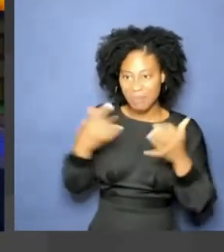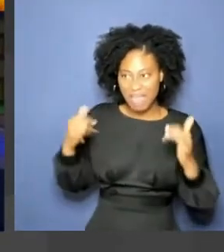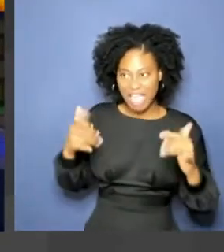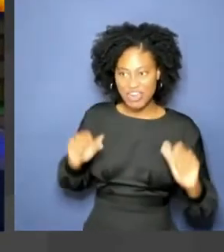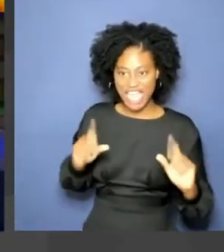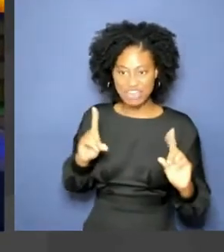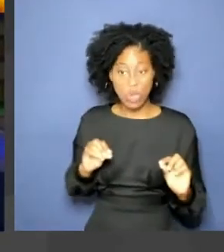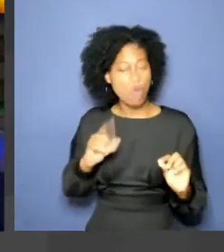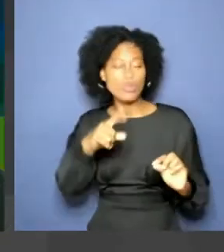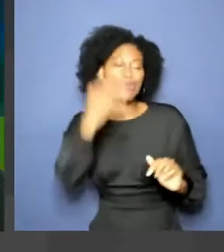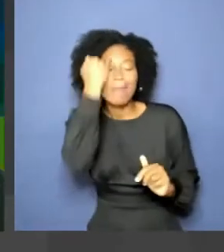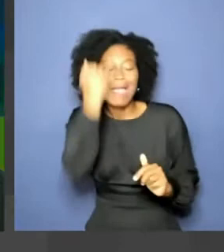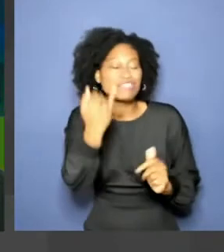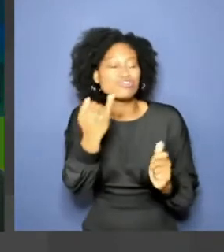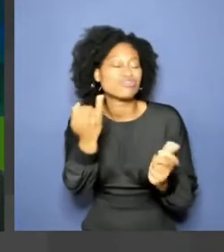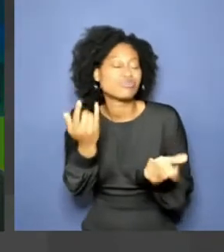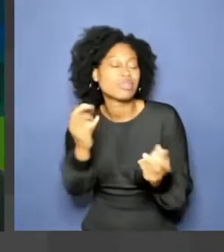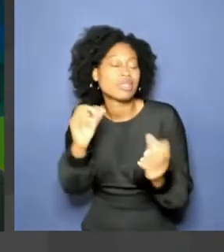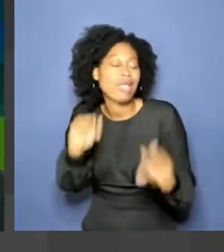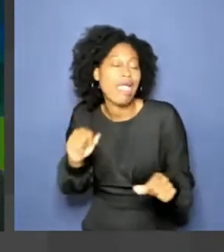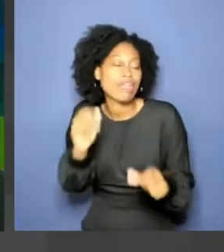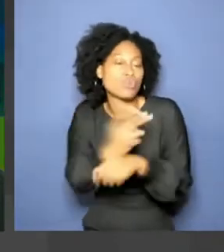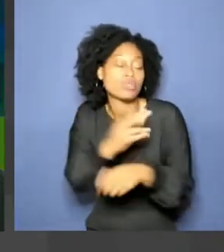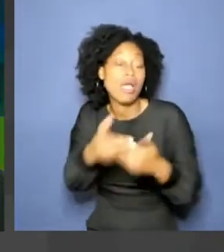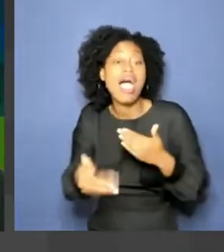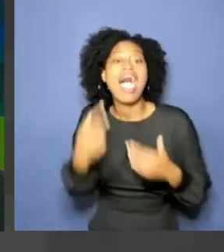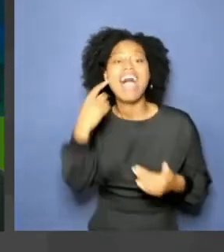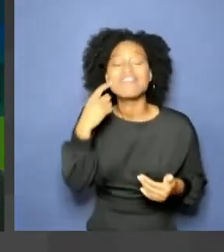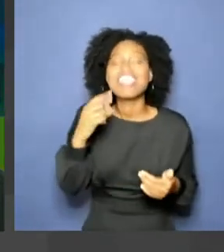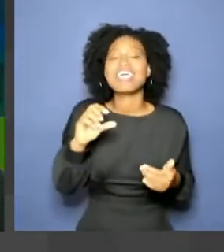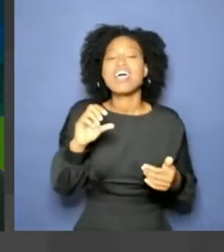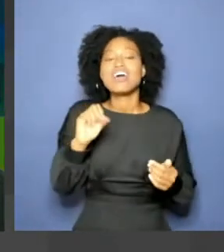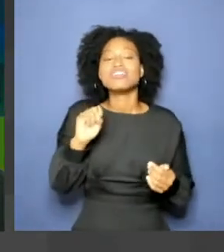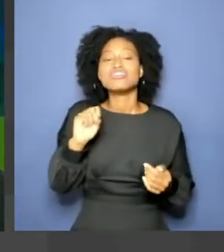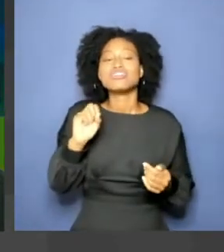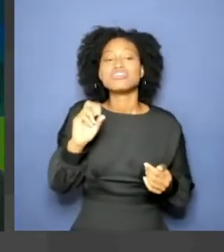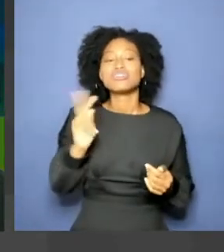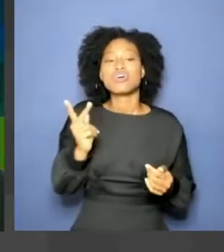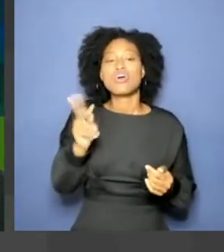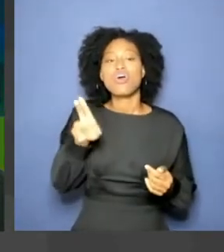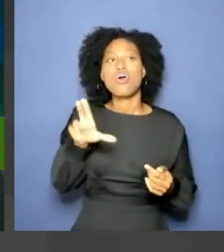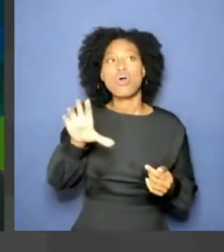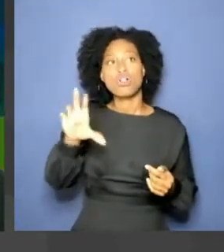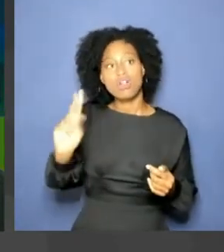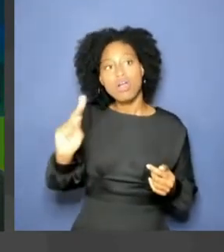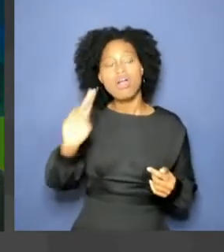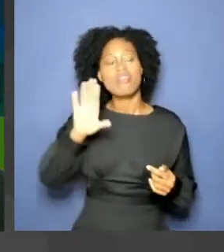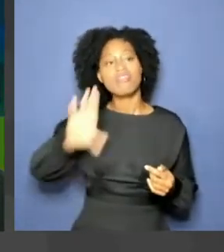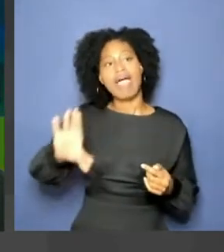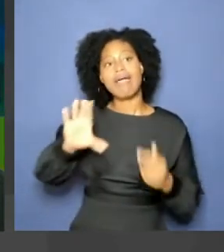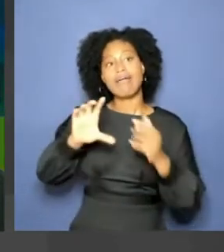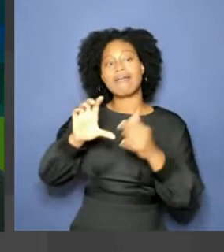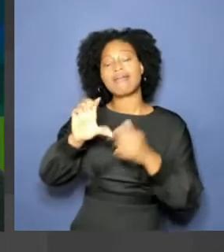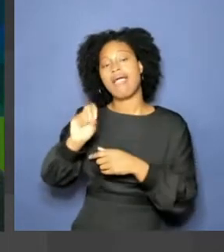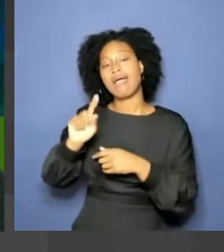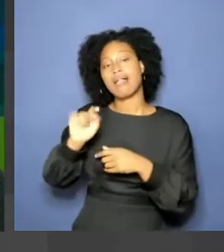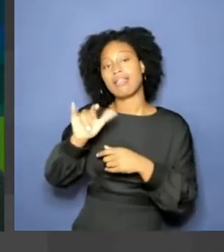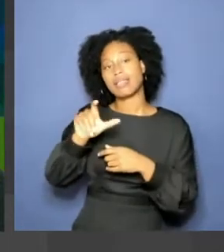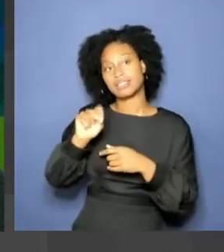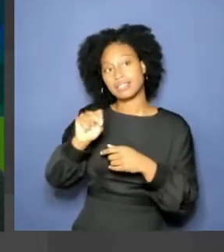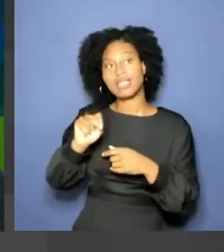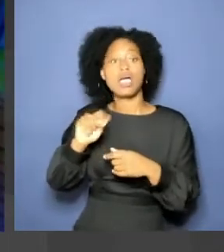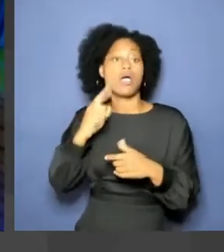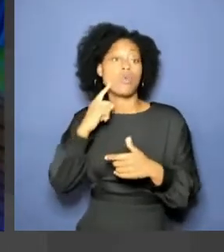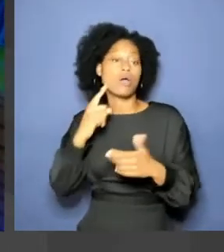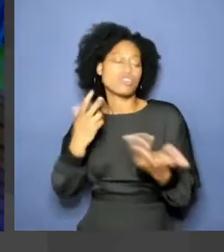them doing? I think the Skulk Catalyst is going to be really interesting because, you know, when you could create a mob farm with through the